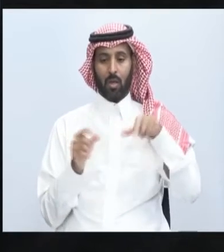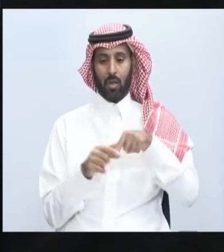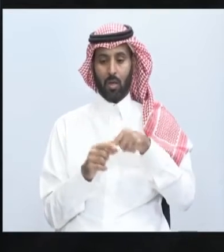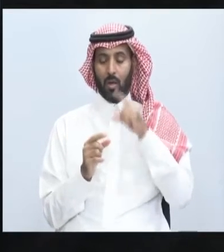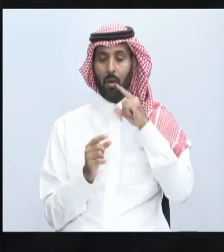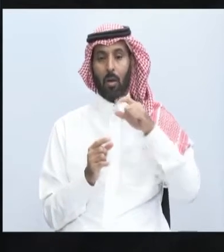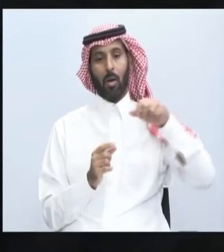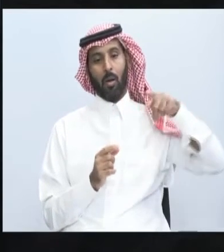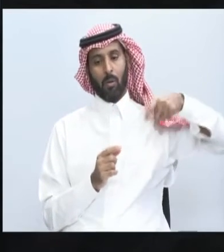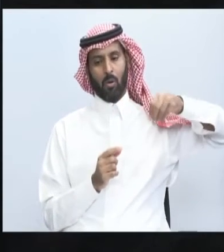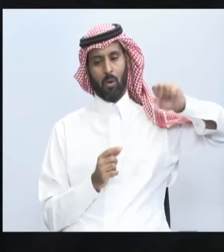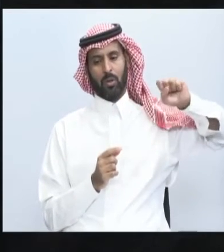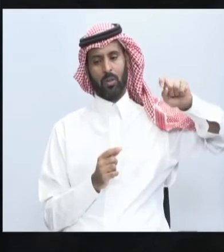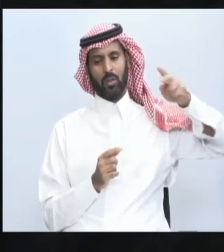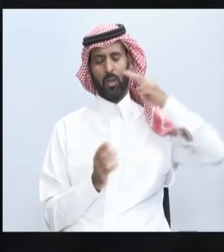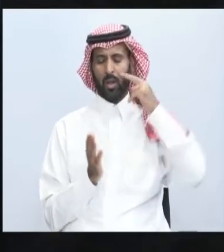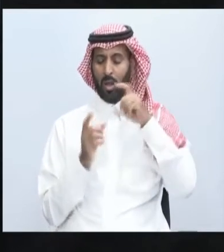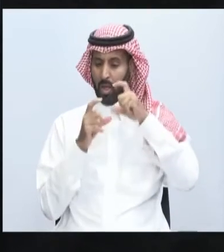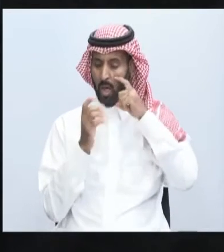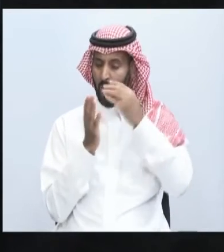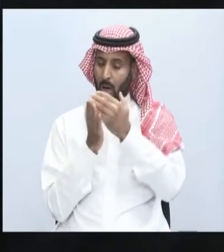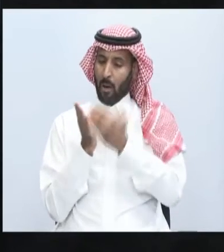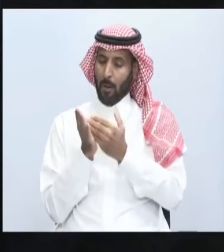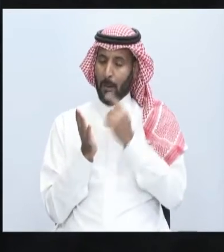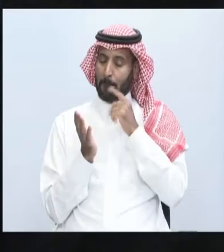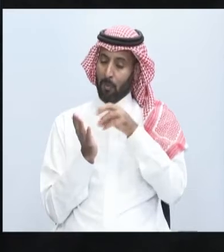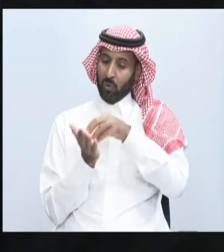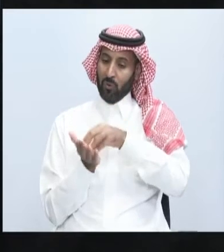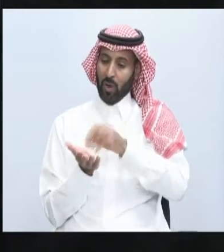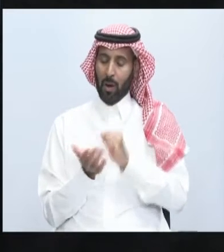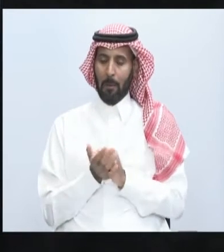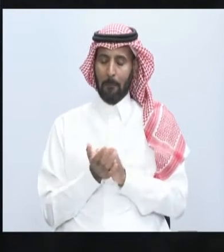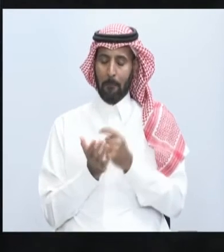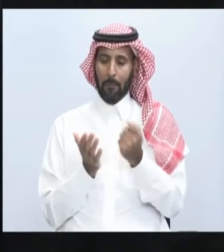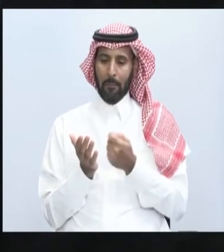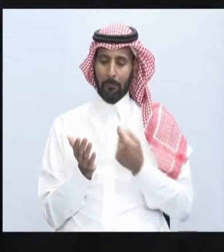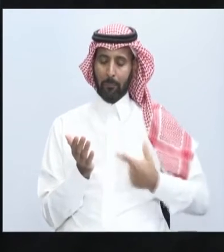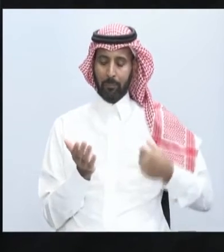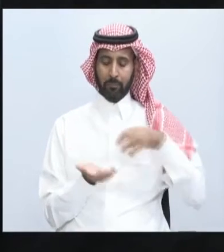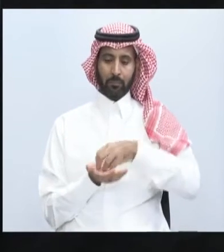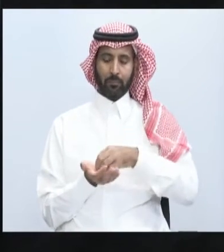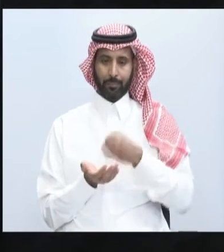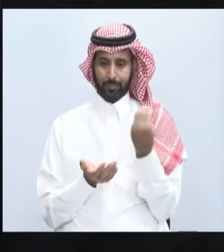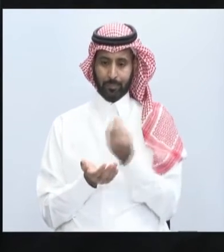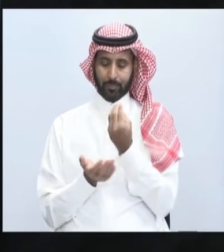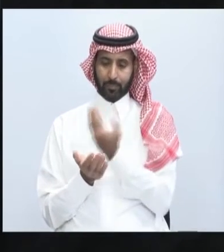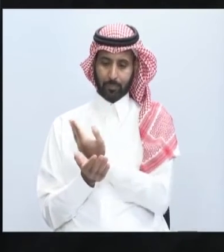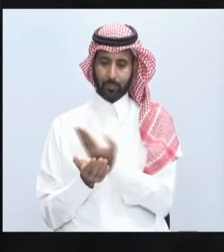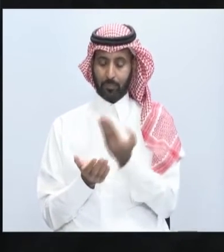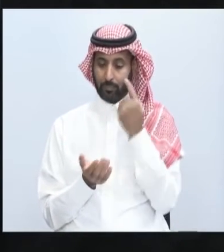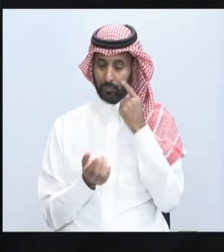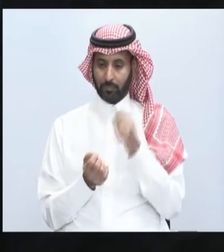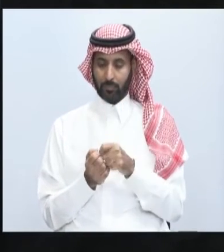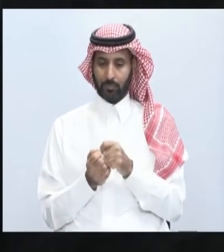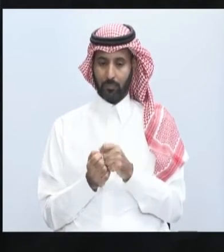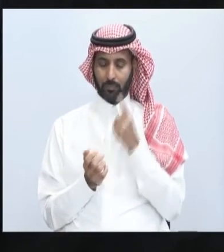shows the play drawing of the place or of the museum with its name on it, or maybe a reproduction